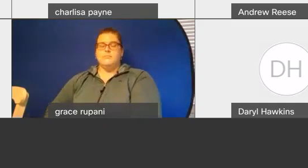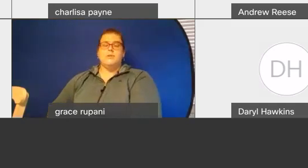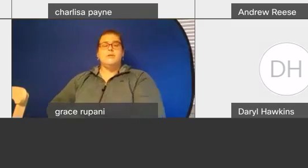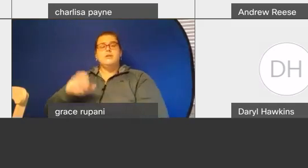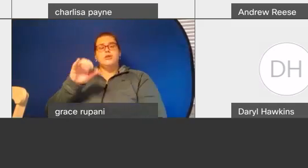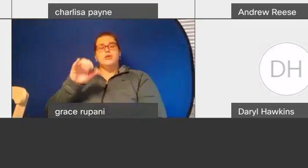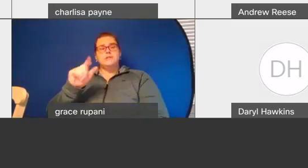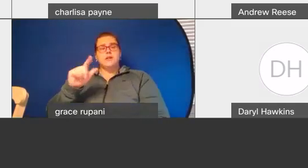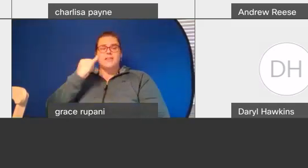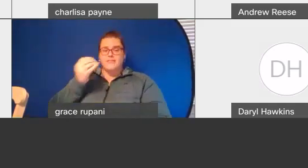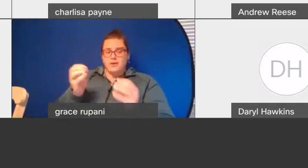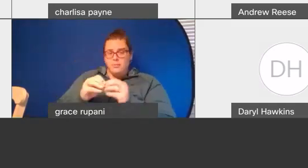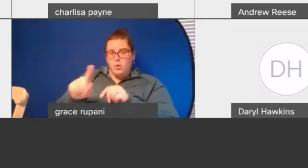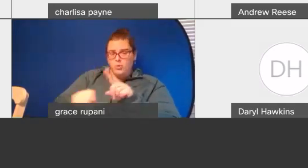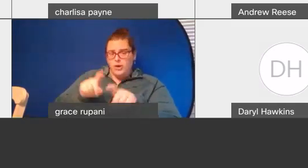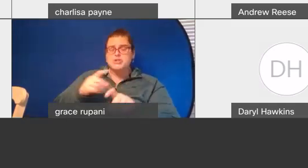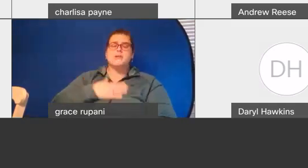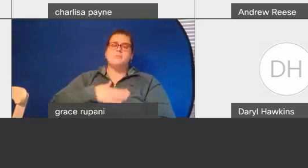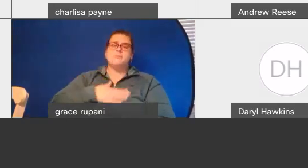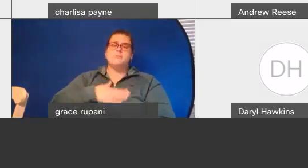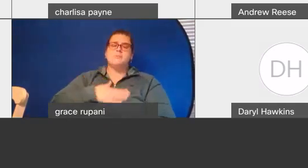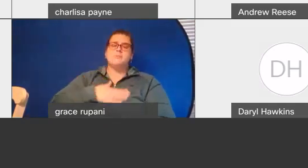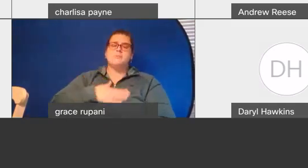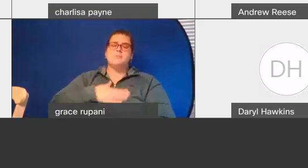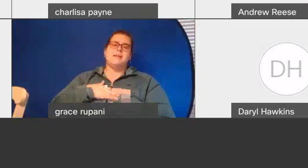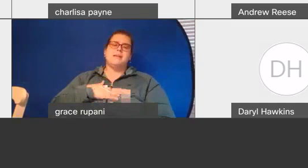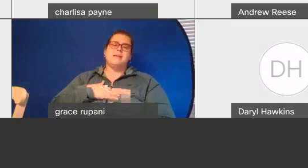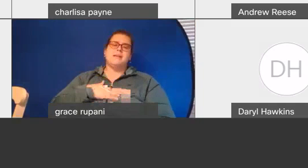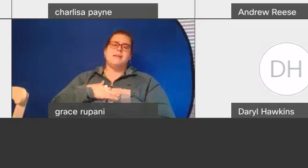the question that apparently I was the only one to receive,